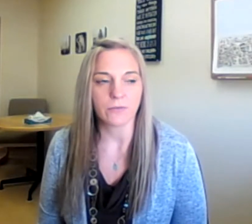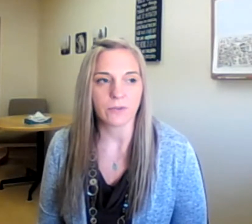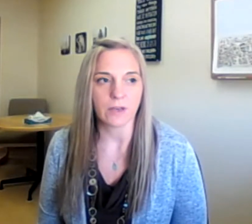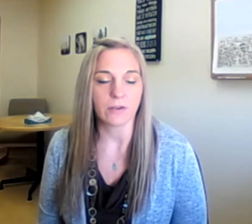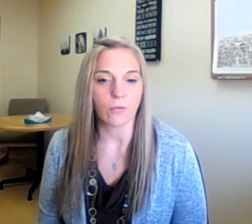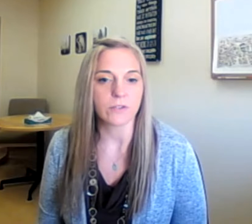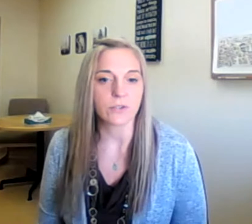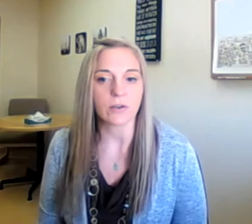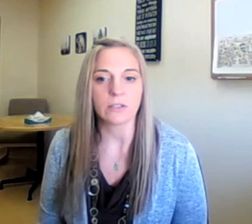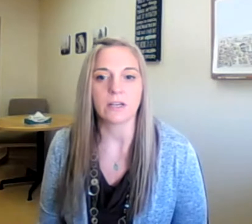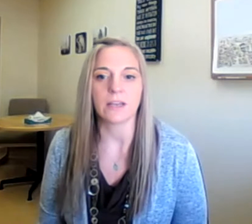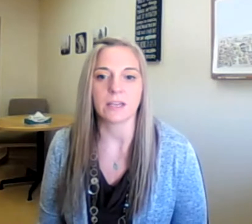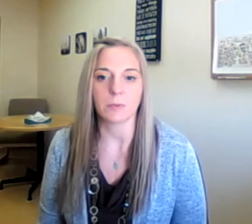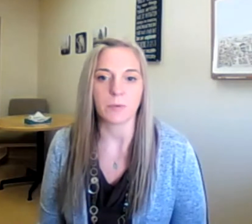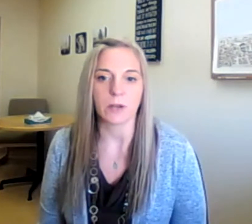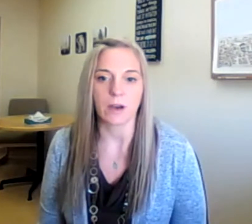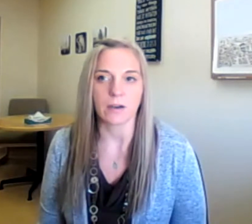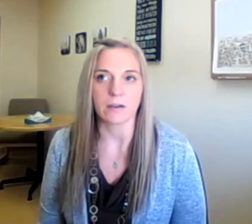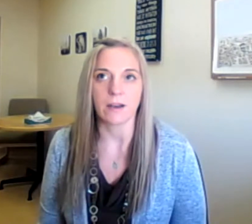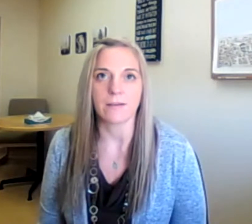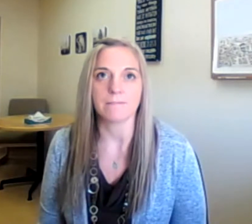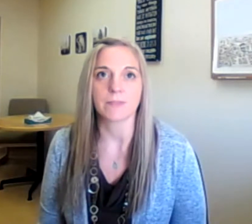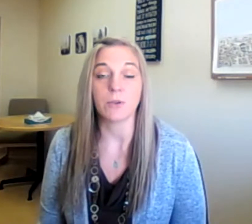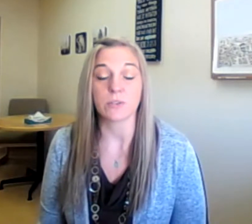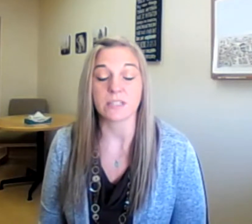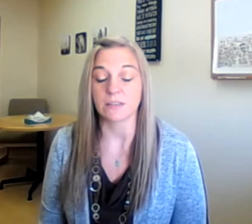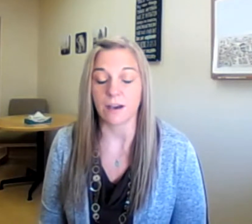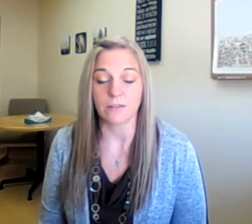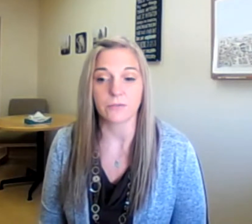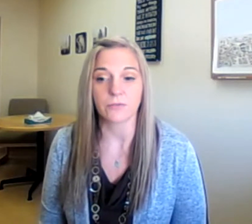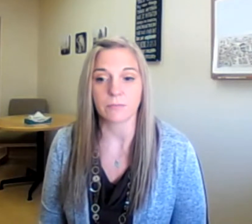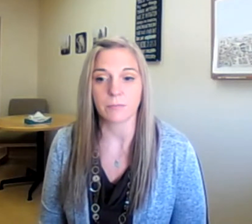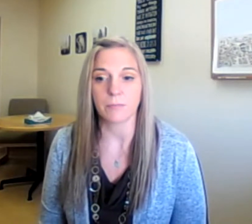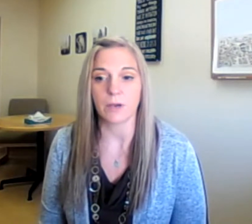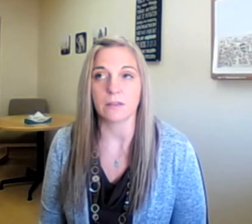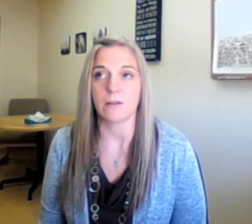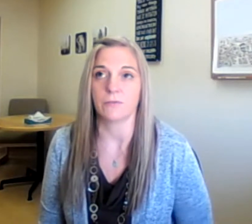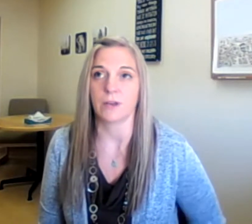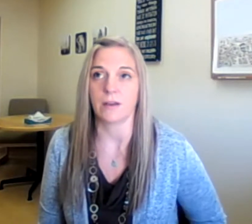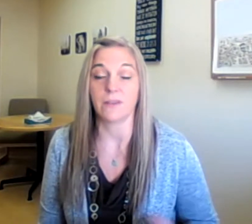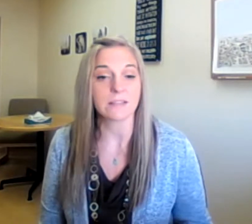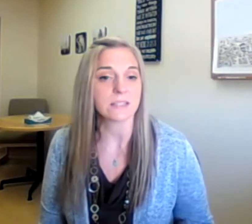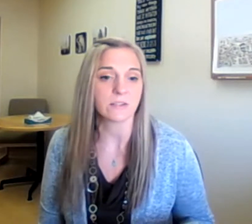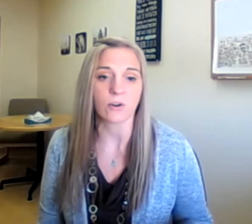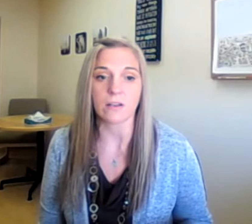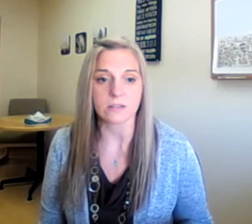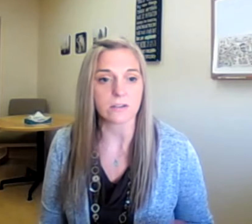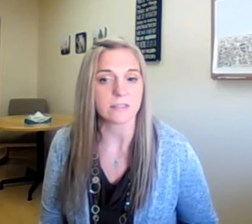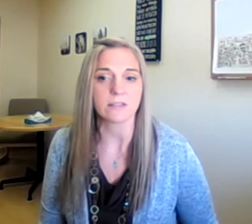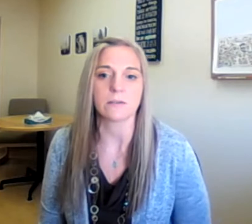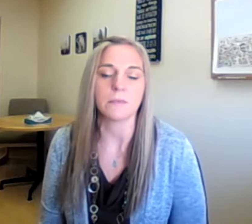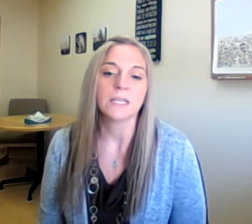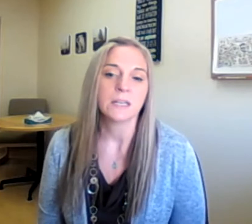of the COVID struggle. I think people are, I'm noticing a lot of vacancies across